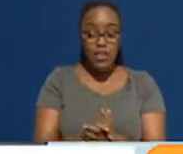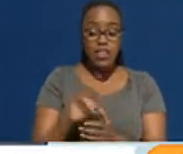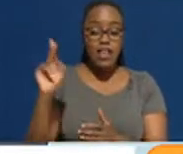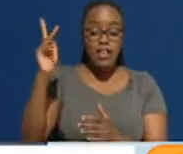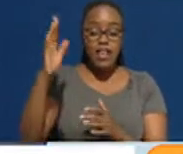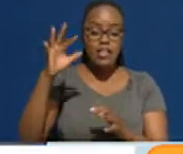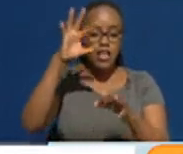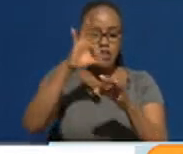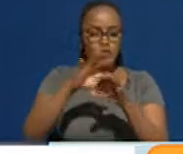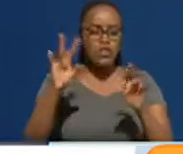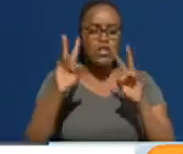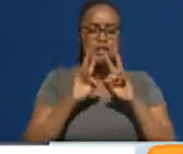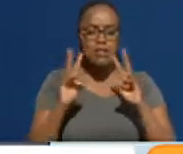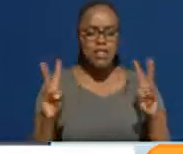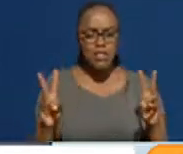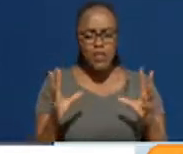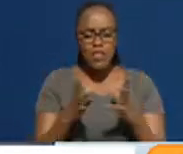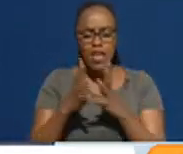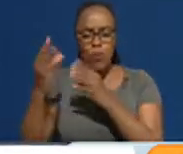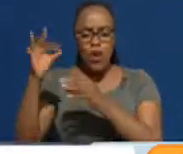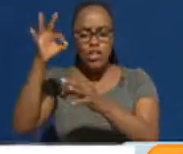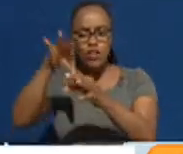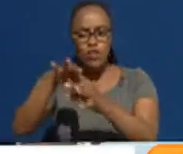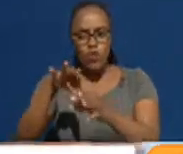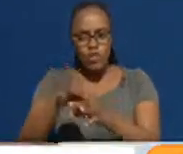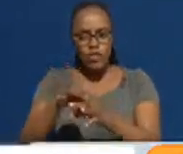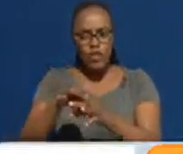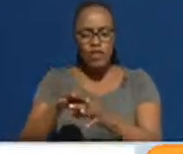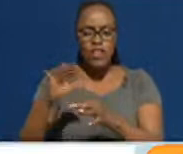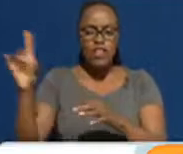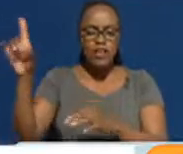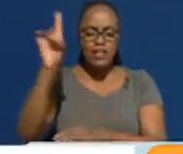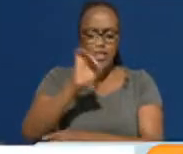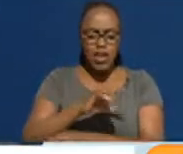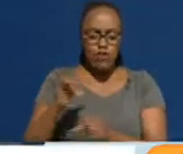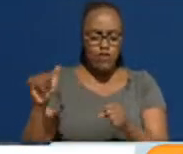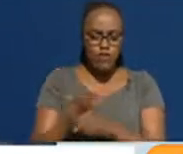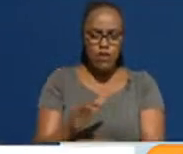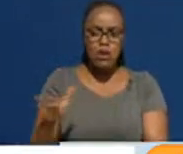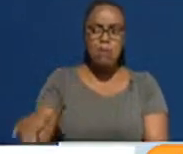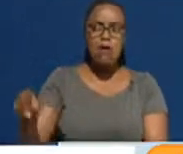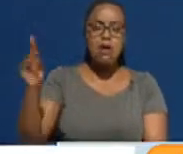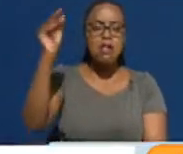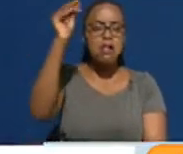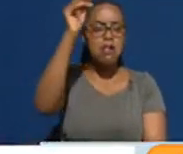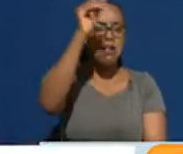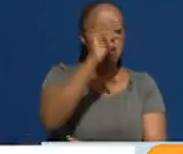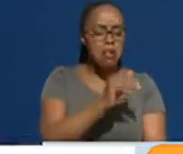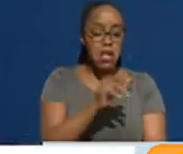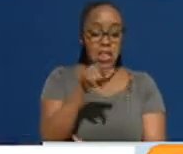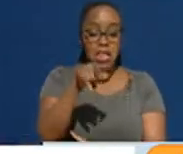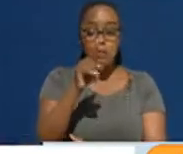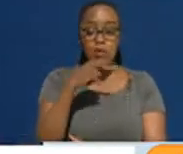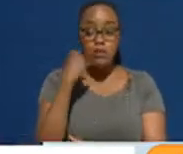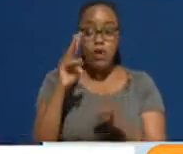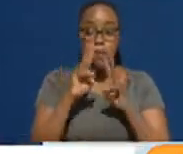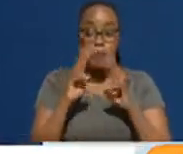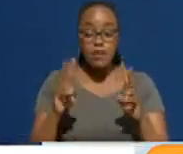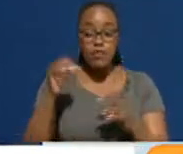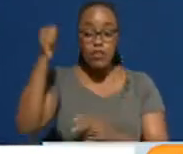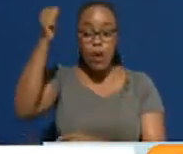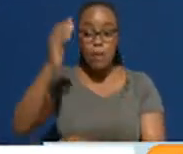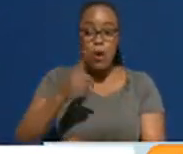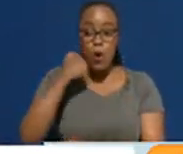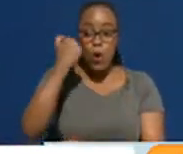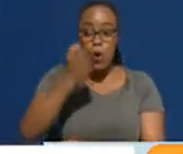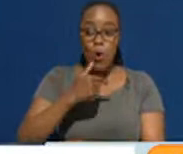voted peacefully. They went and voted the whole day. And therefore, it is them who are peaceful. It is